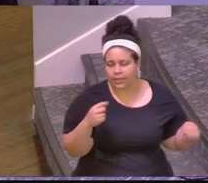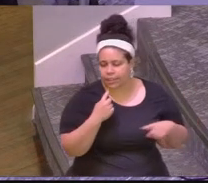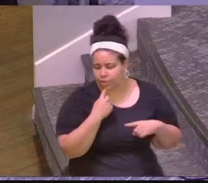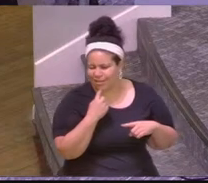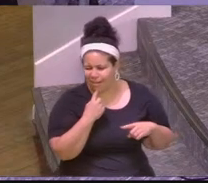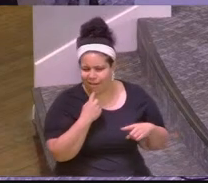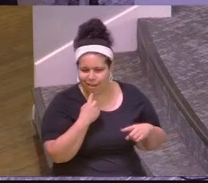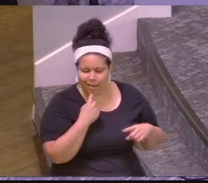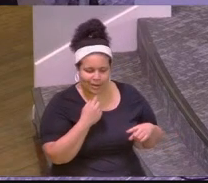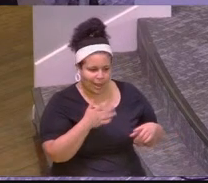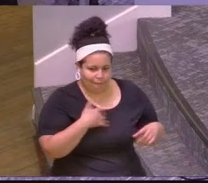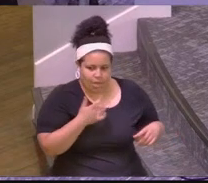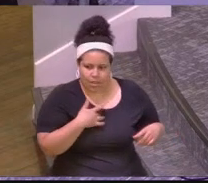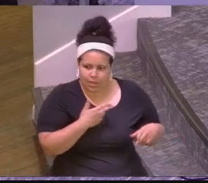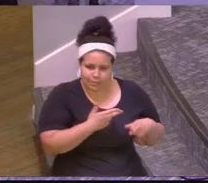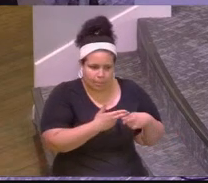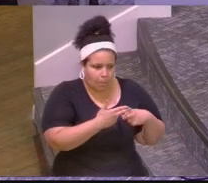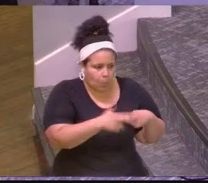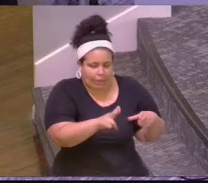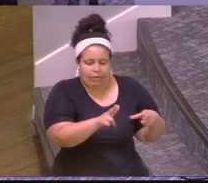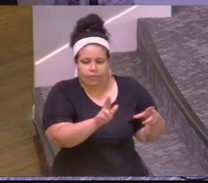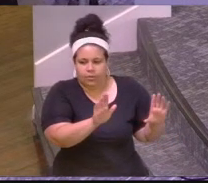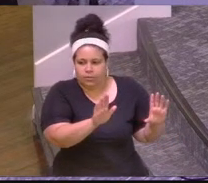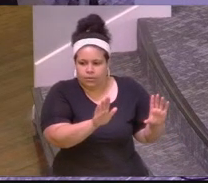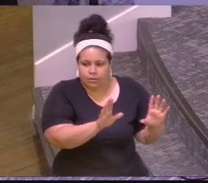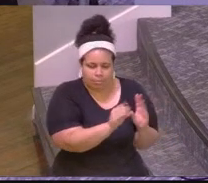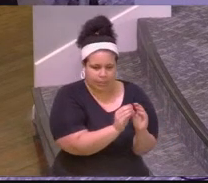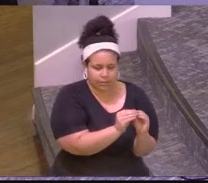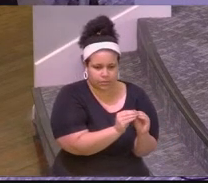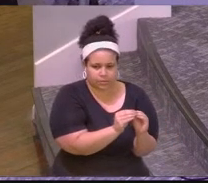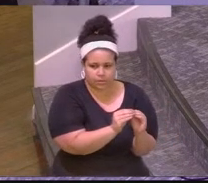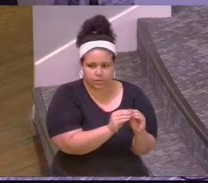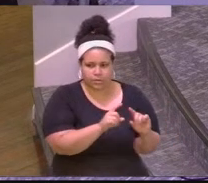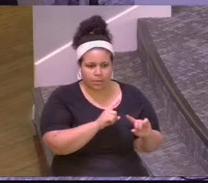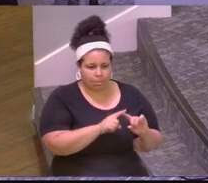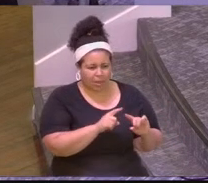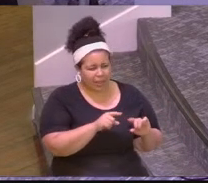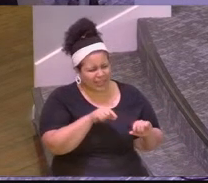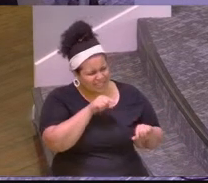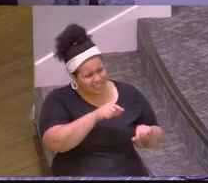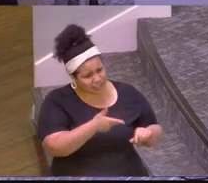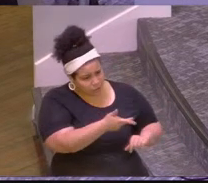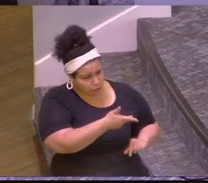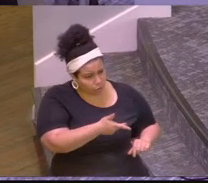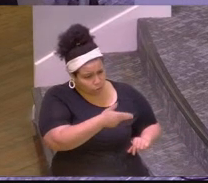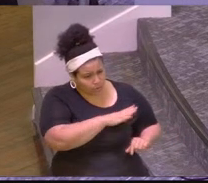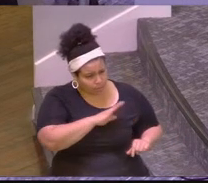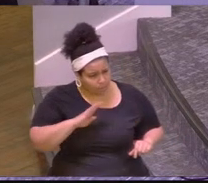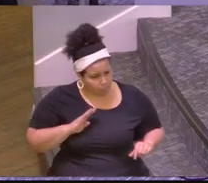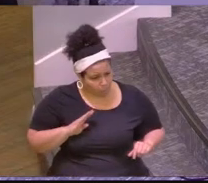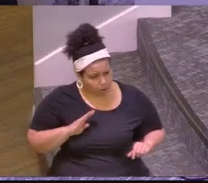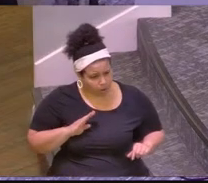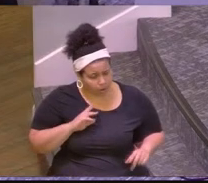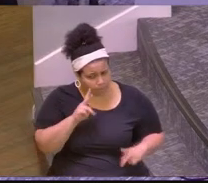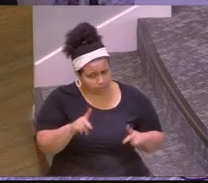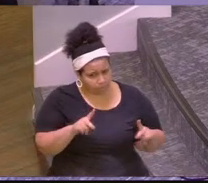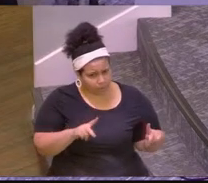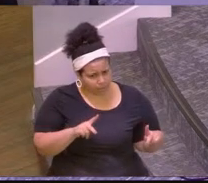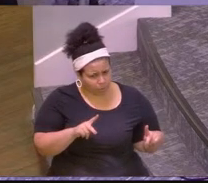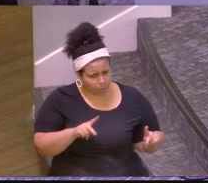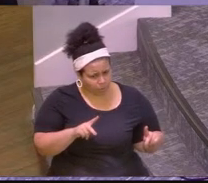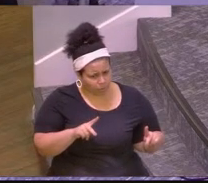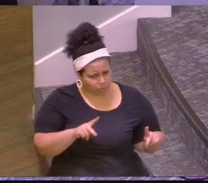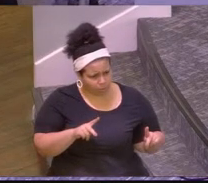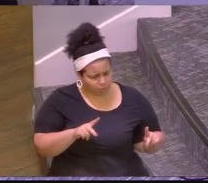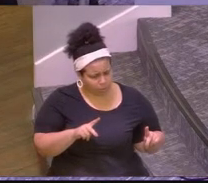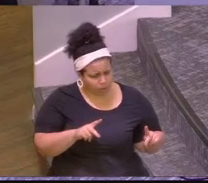get the flavor. Is this, are the three board members who are present, I know one of them